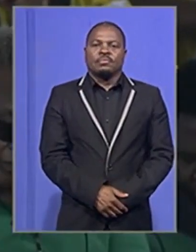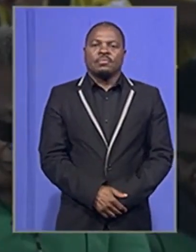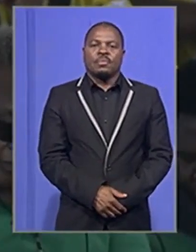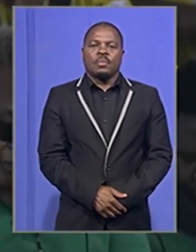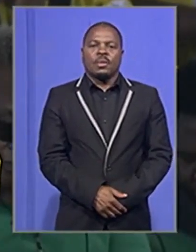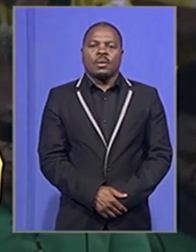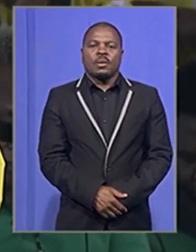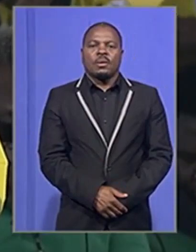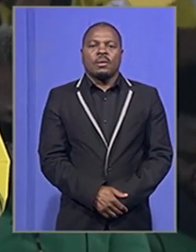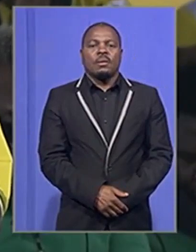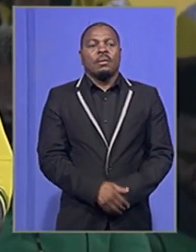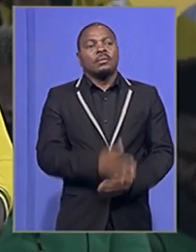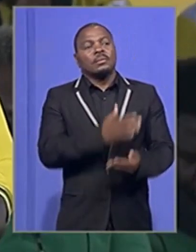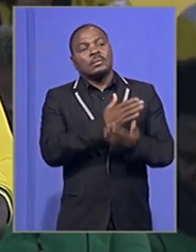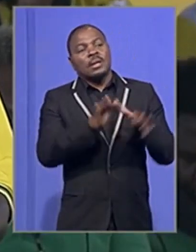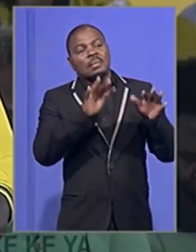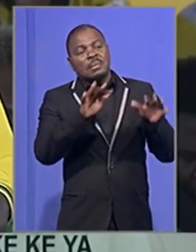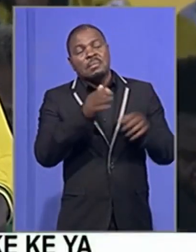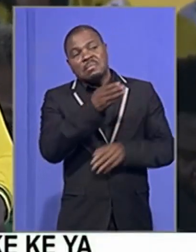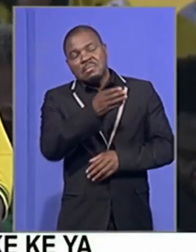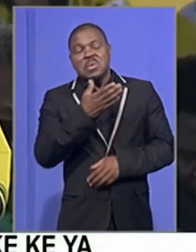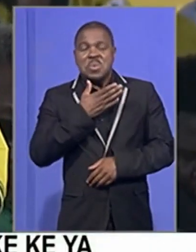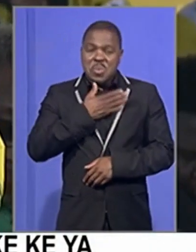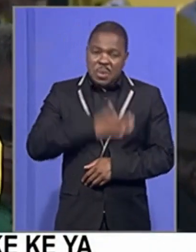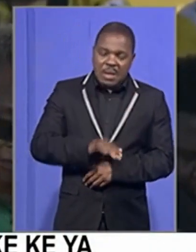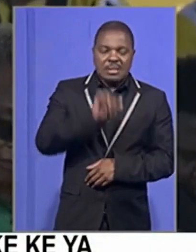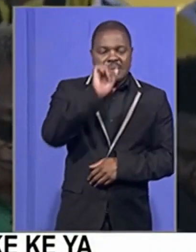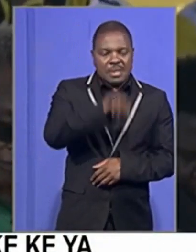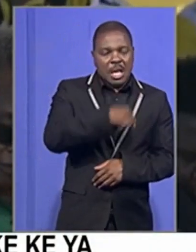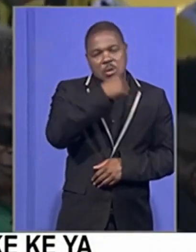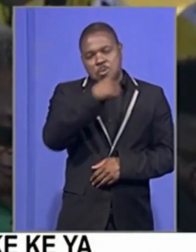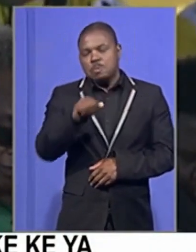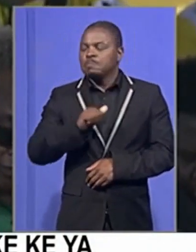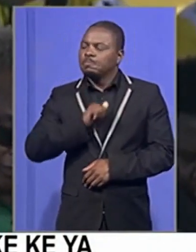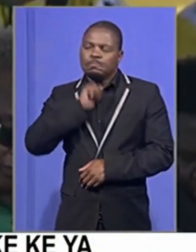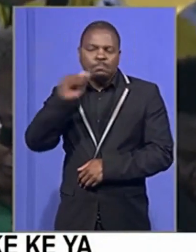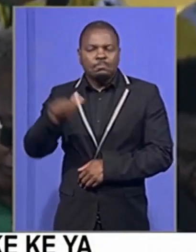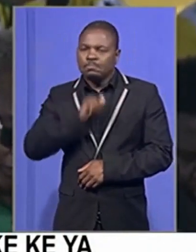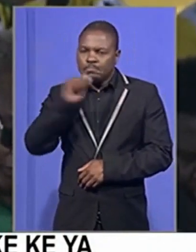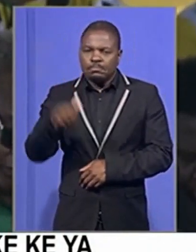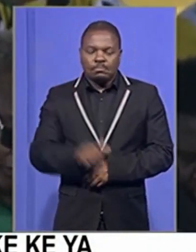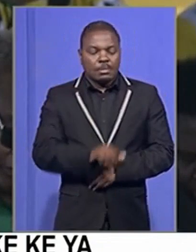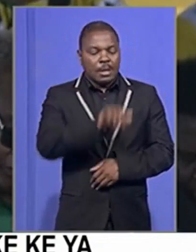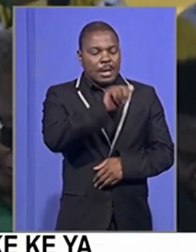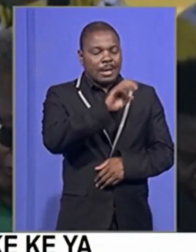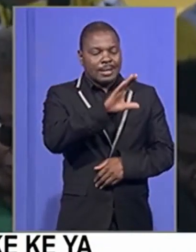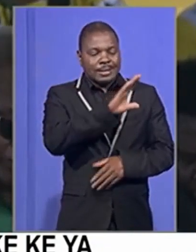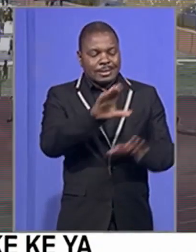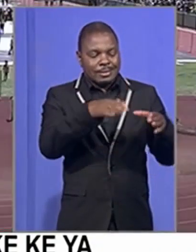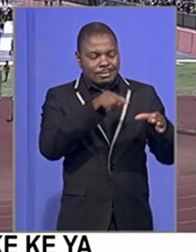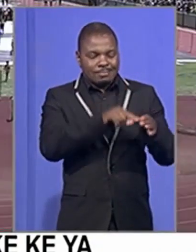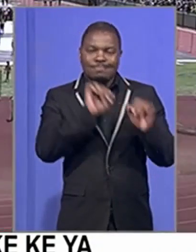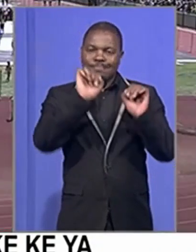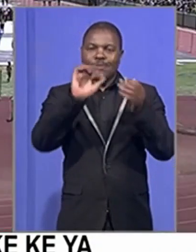Ba bang ba rata kapa ba rate ANC ke mokgatlo wa setjhaba.